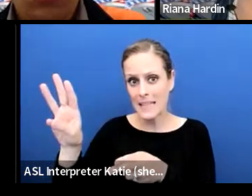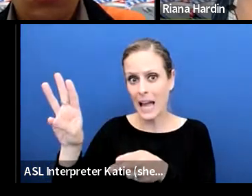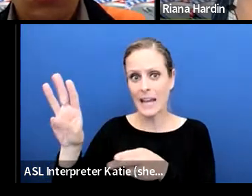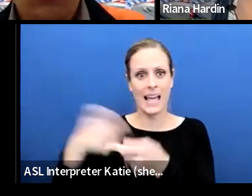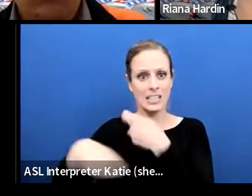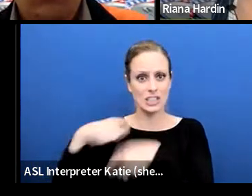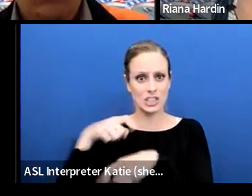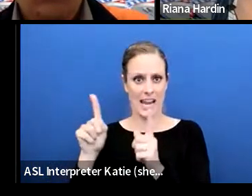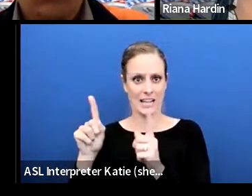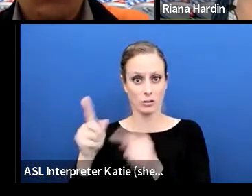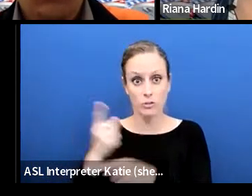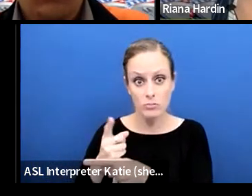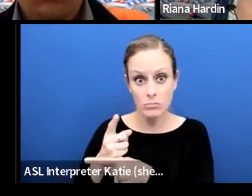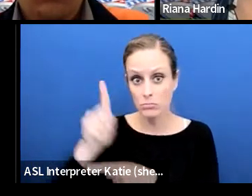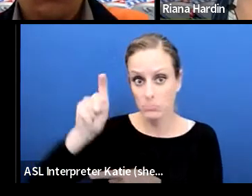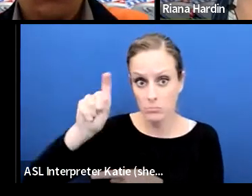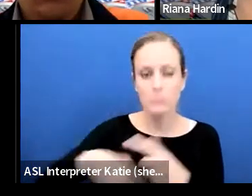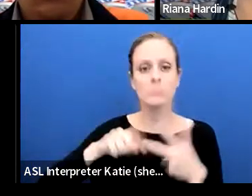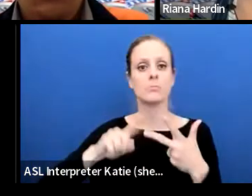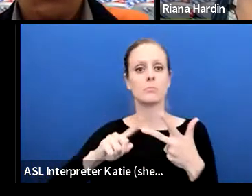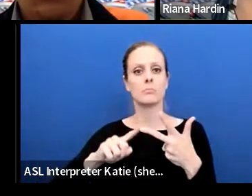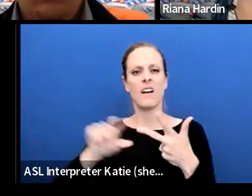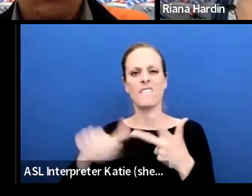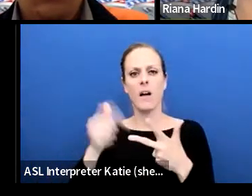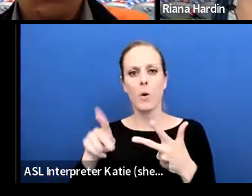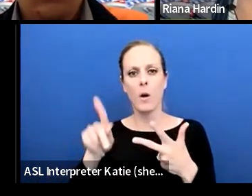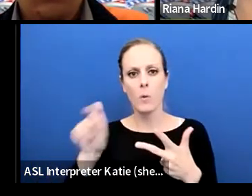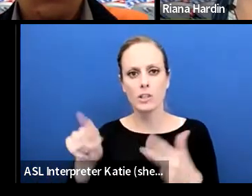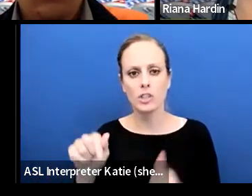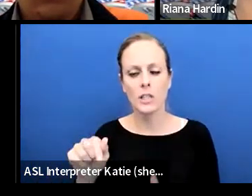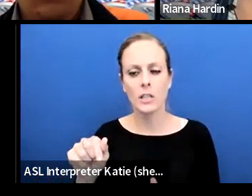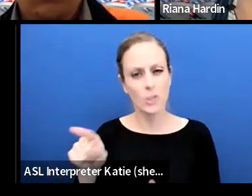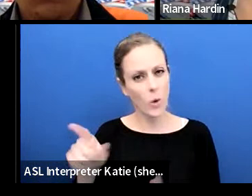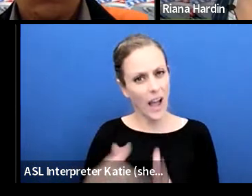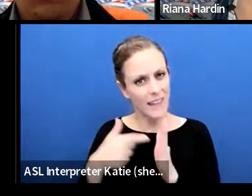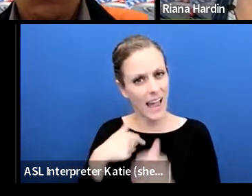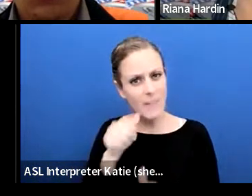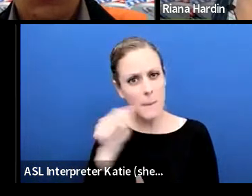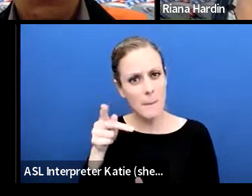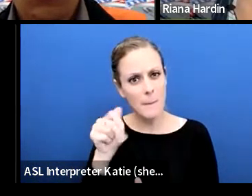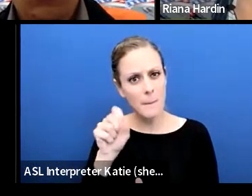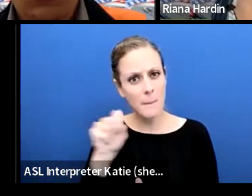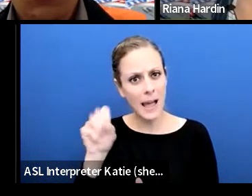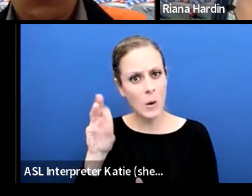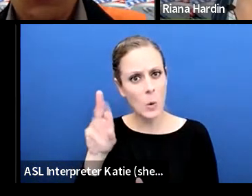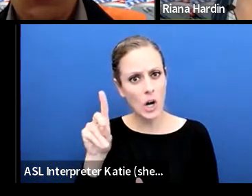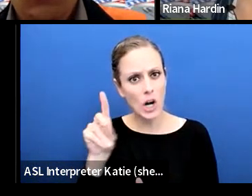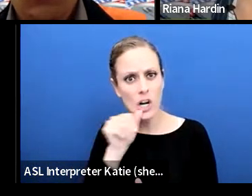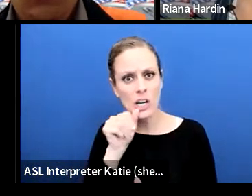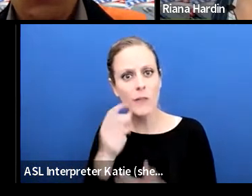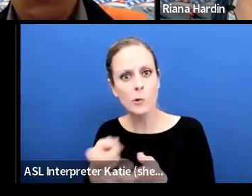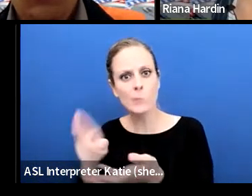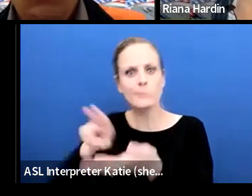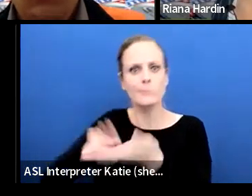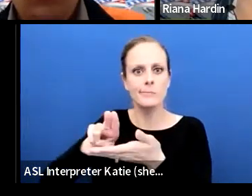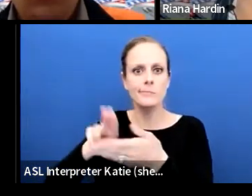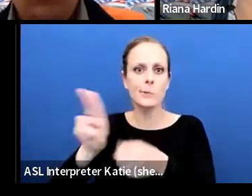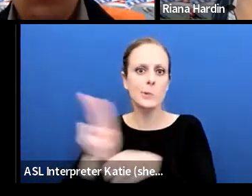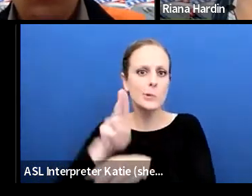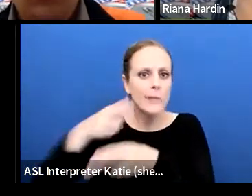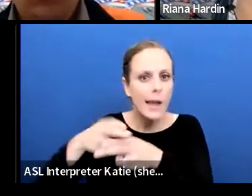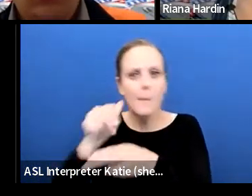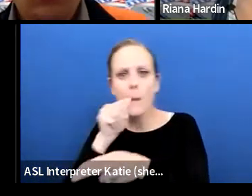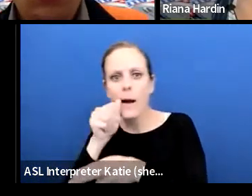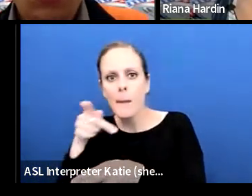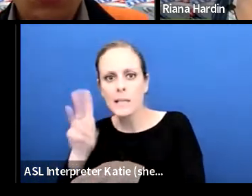And my second follow-up question is, don't you have to have a password? Don't you have to sign up to use that website? So those